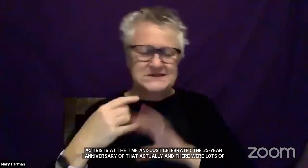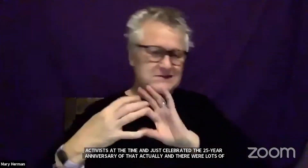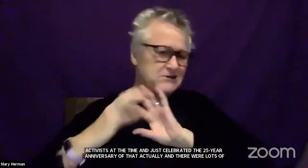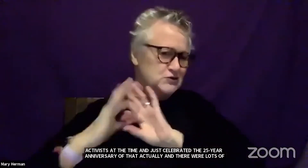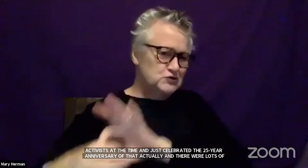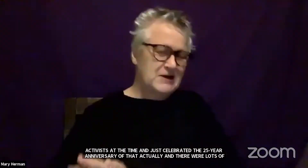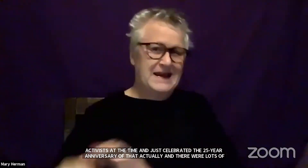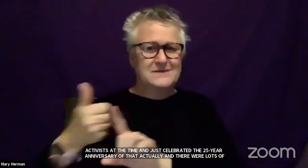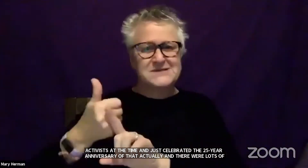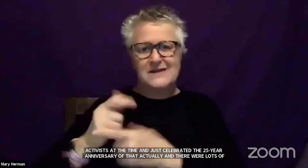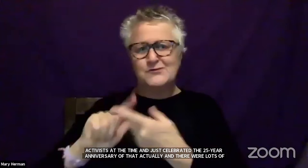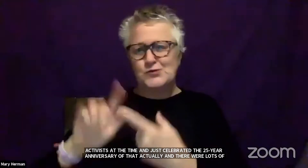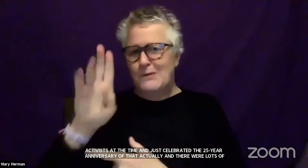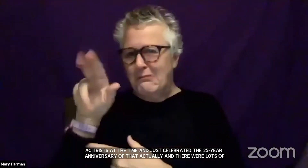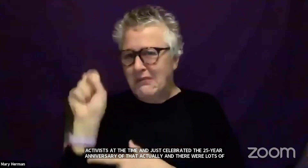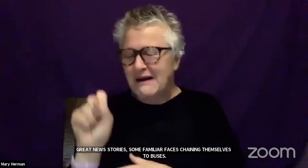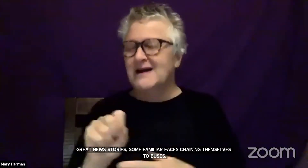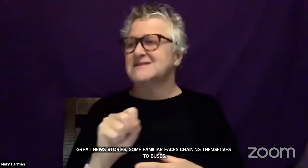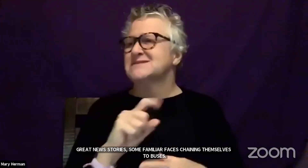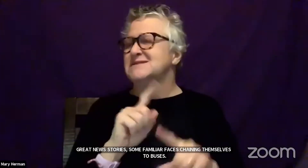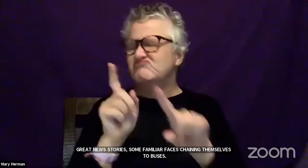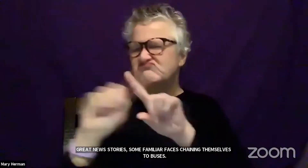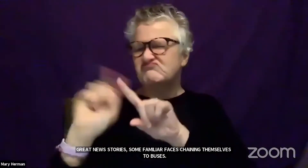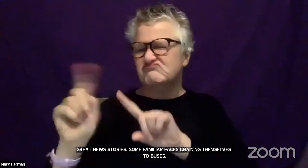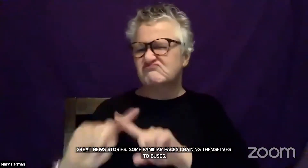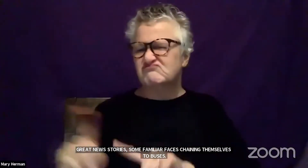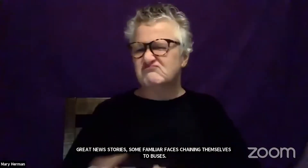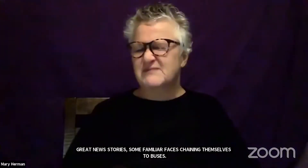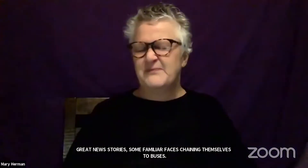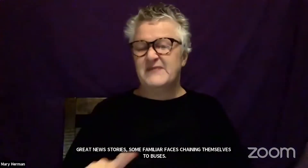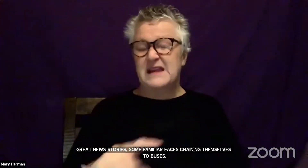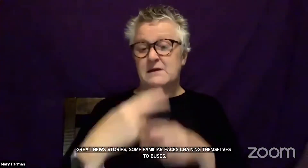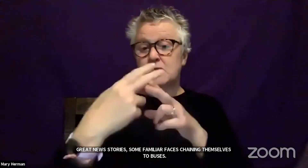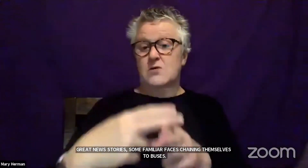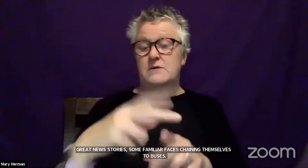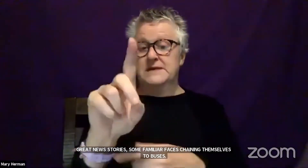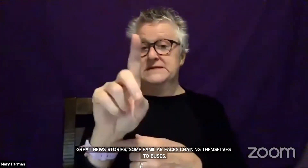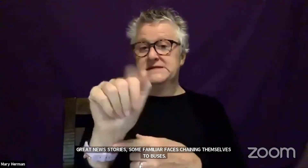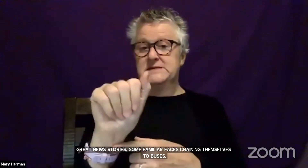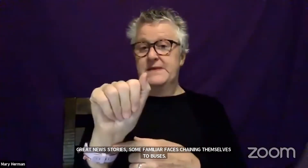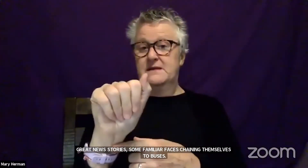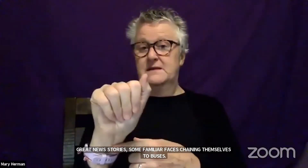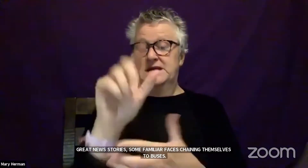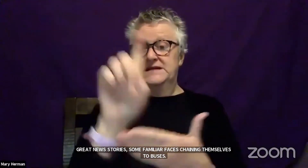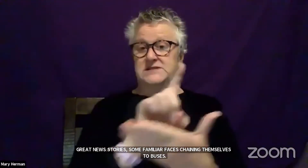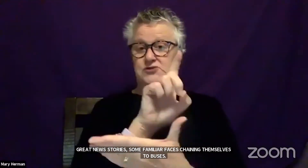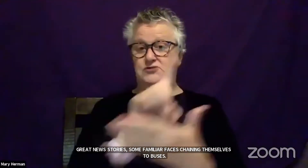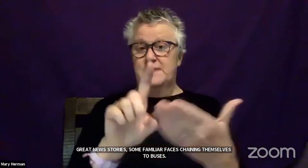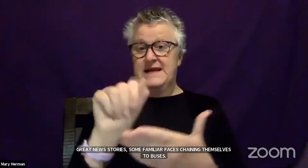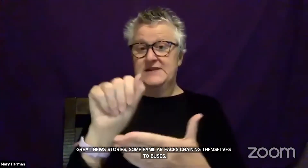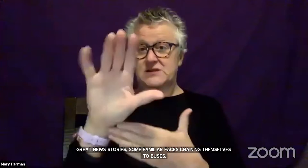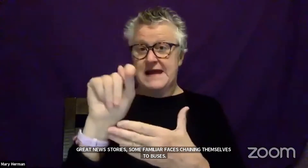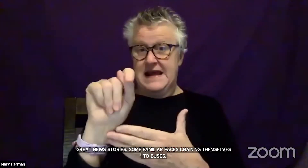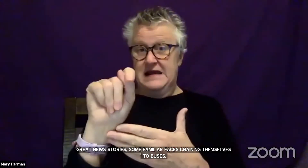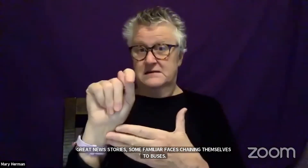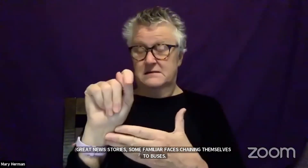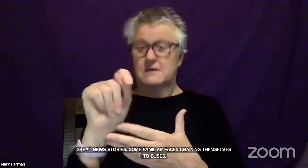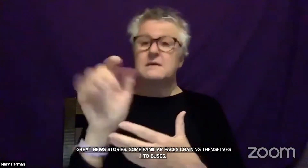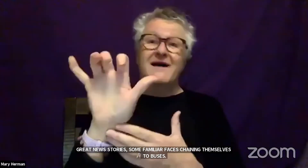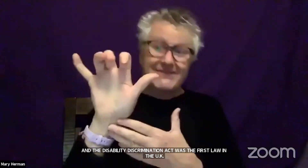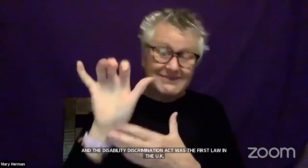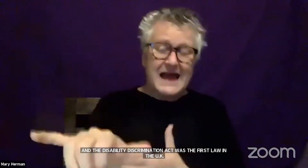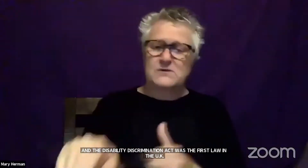And the Disability Discrimination Act was the first law in the UK